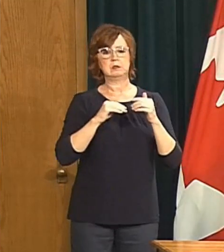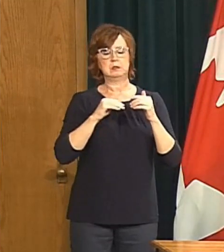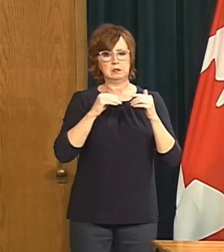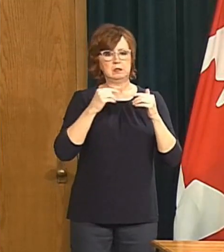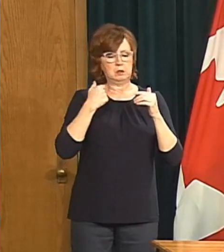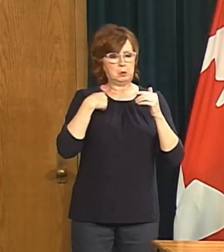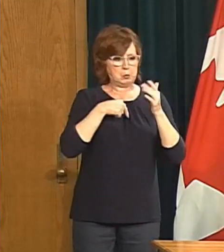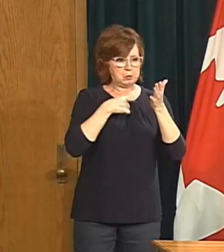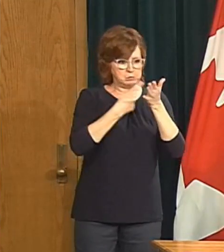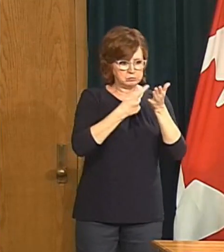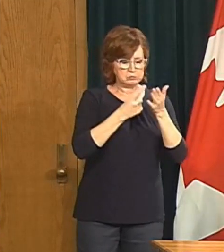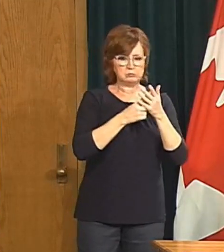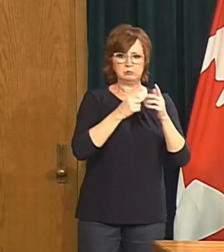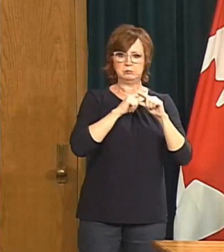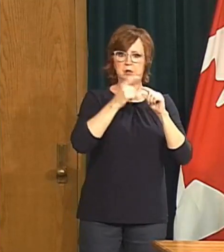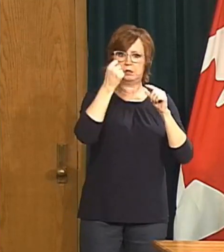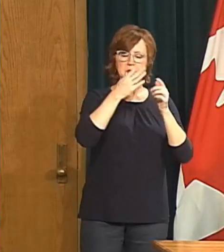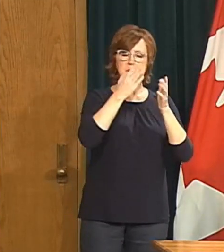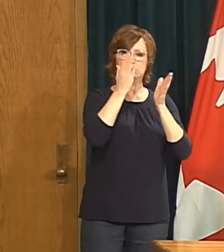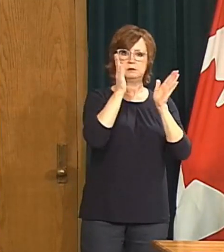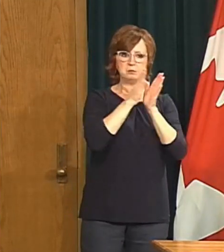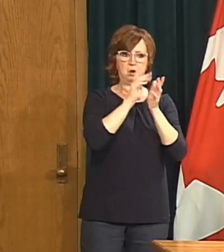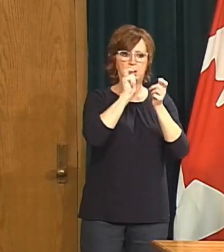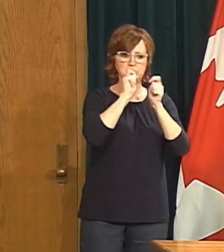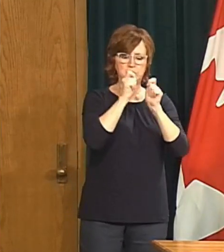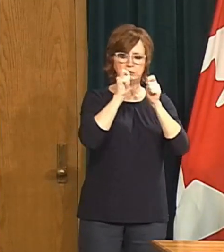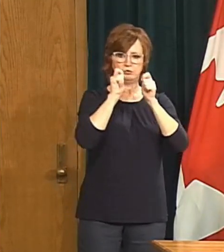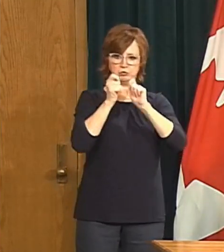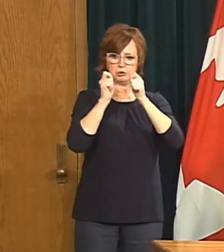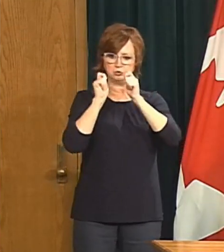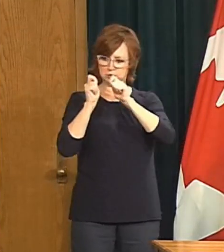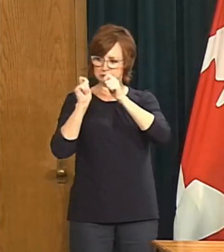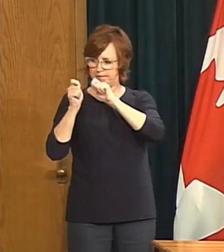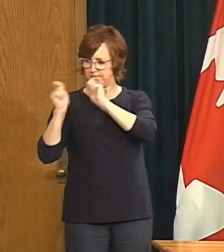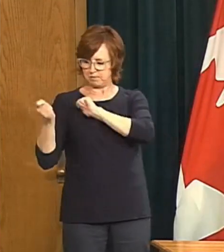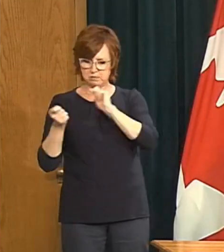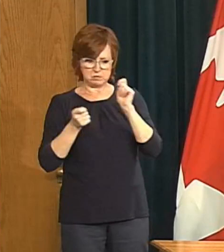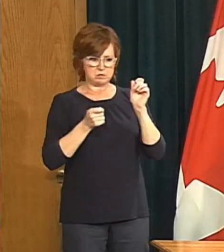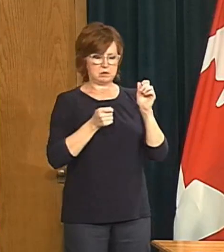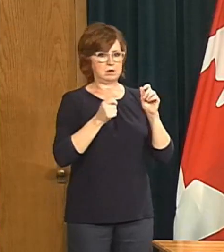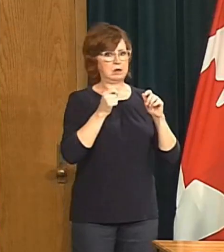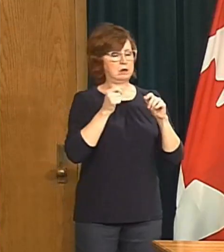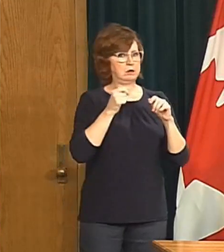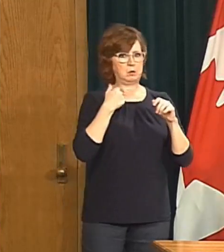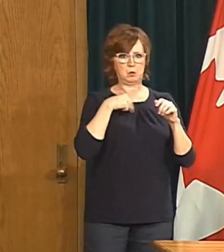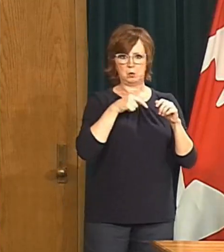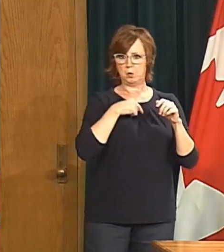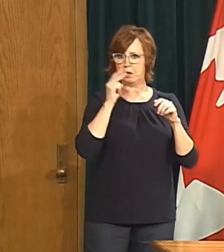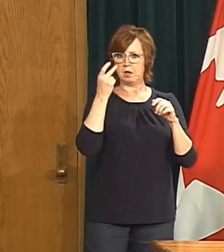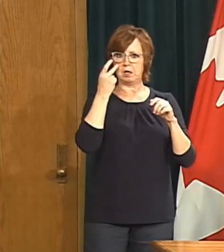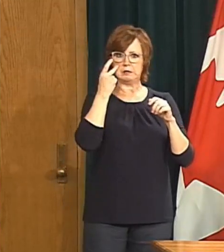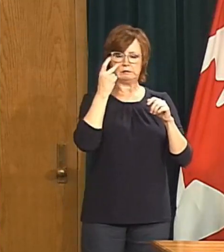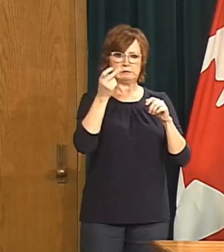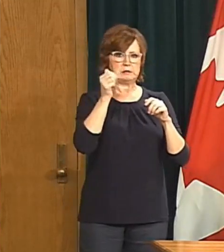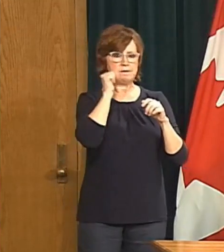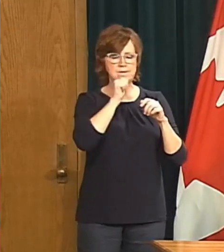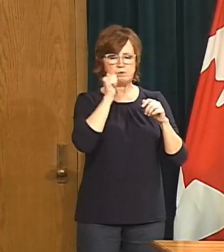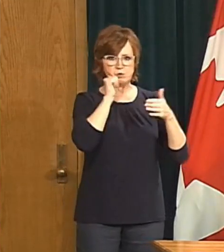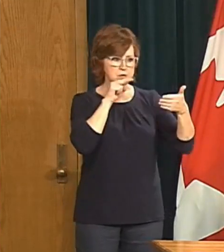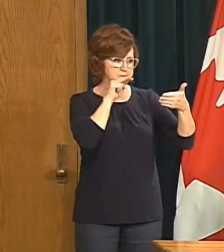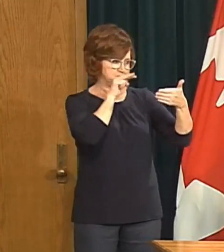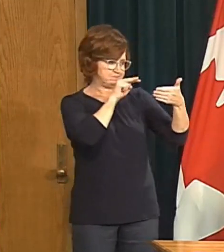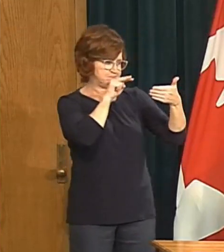we are watching day by day with respect to the new numbers of positive